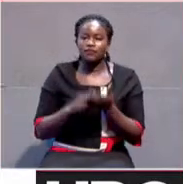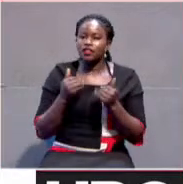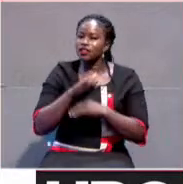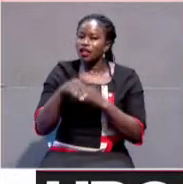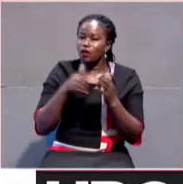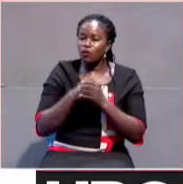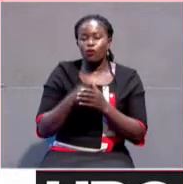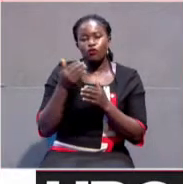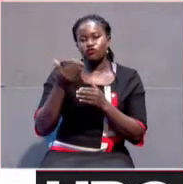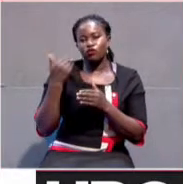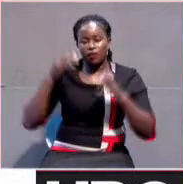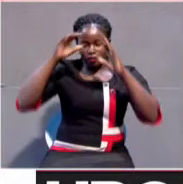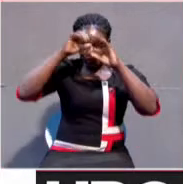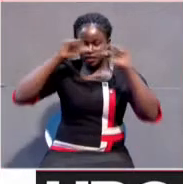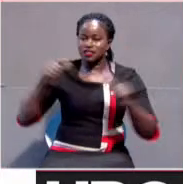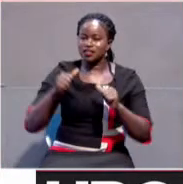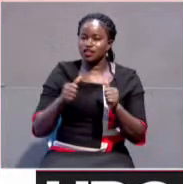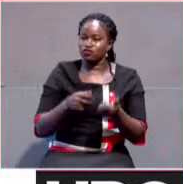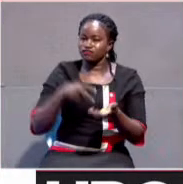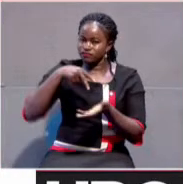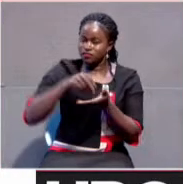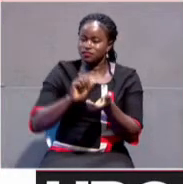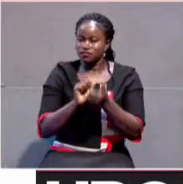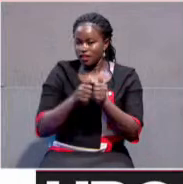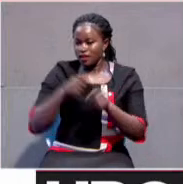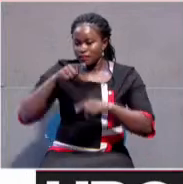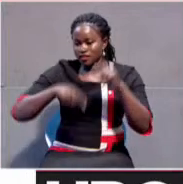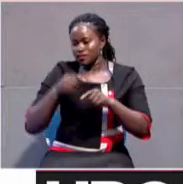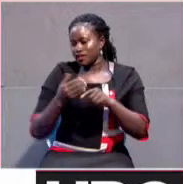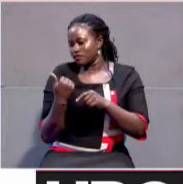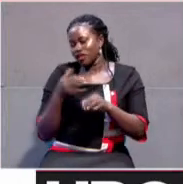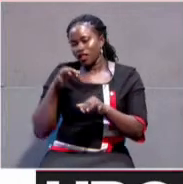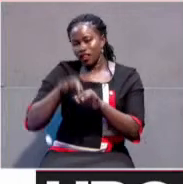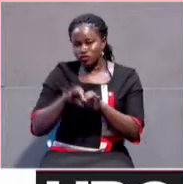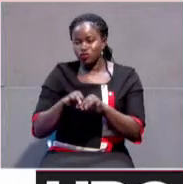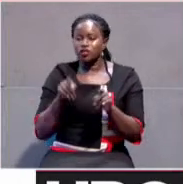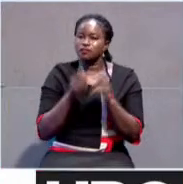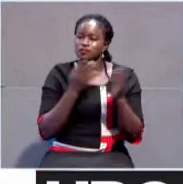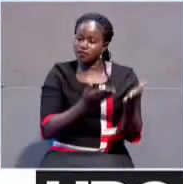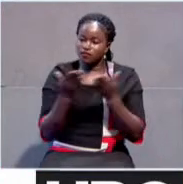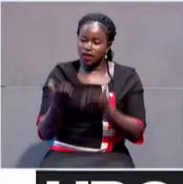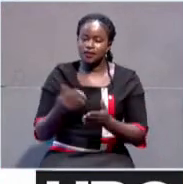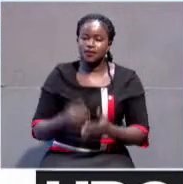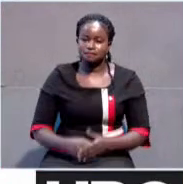former presidential candidates who participated in the recent elections are also invited.